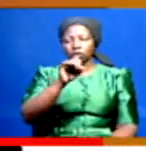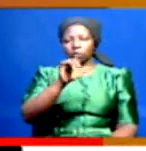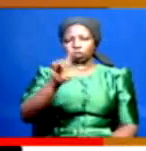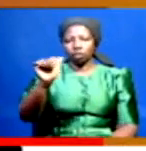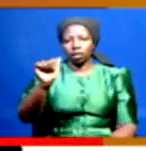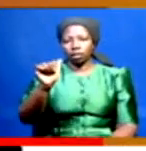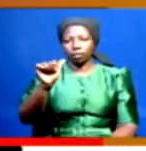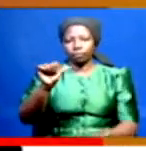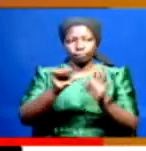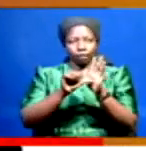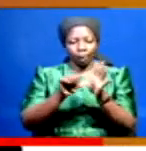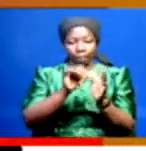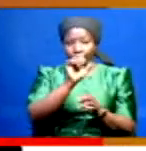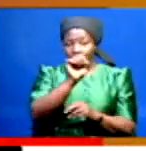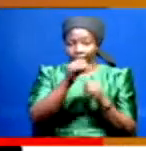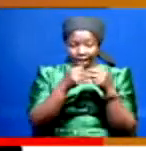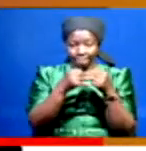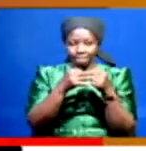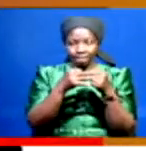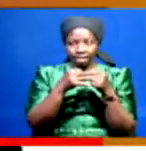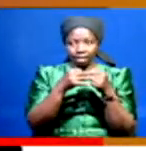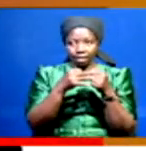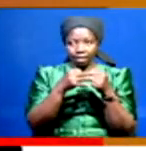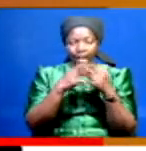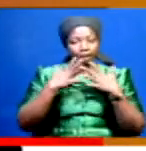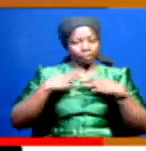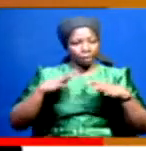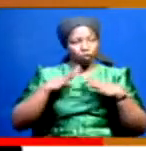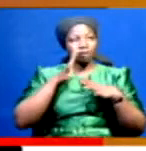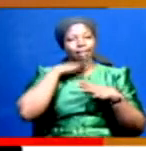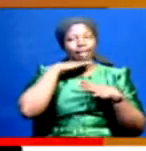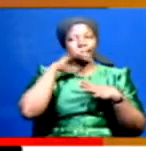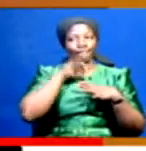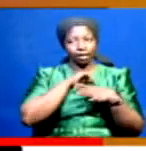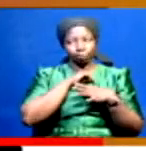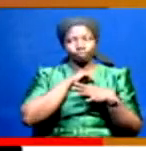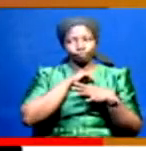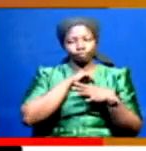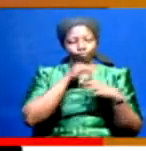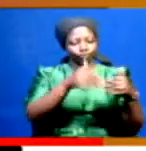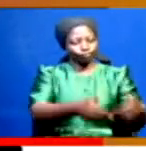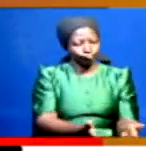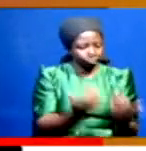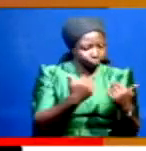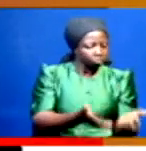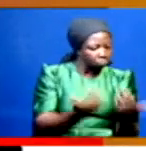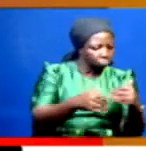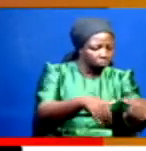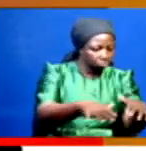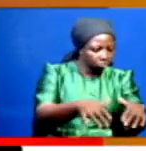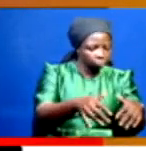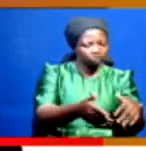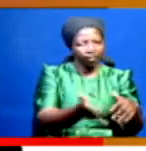word. 58 graves have already been dug and 58 bodies have been discovered in Kilifi